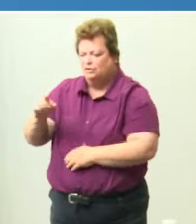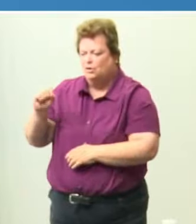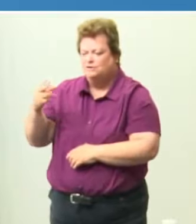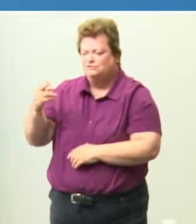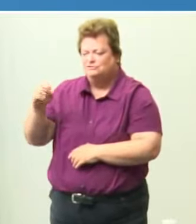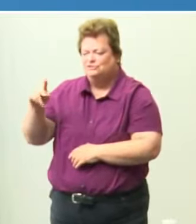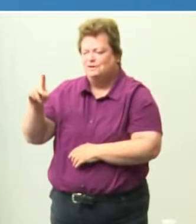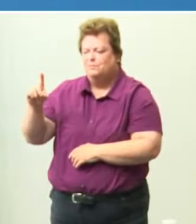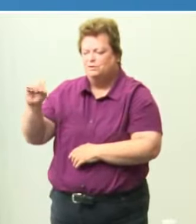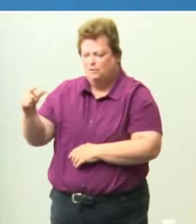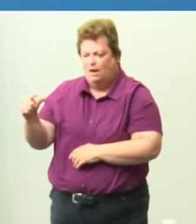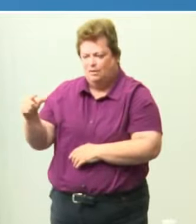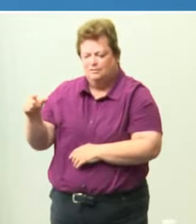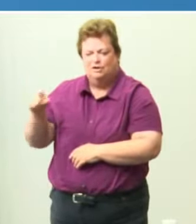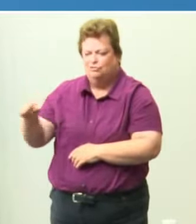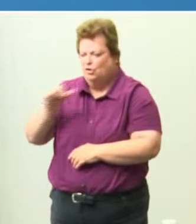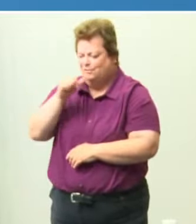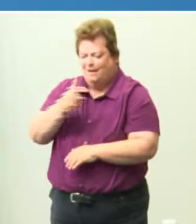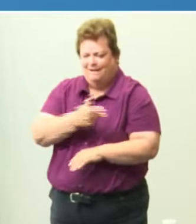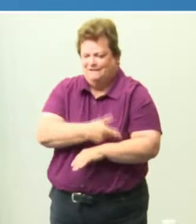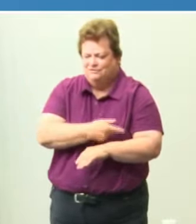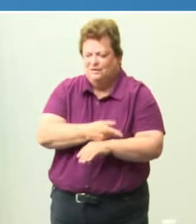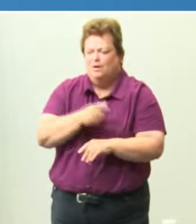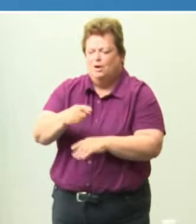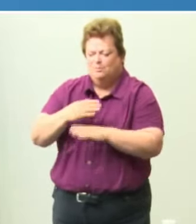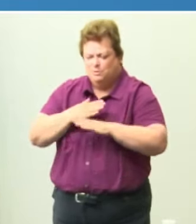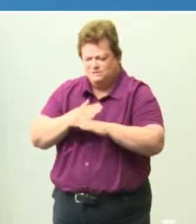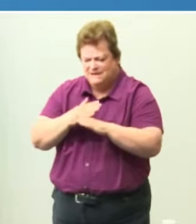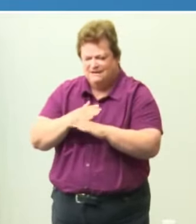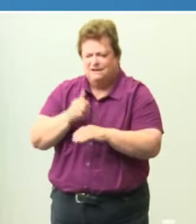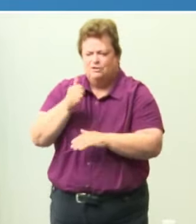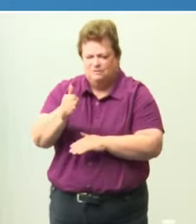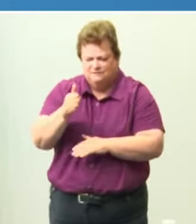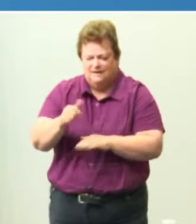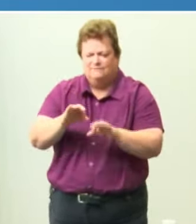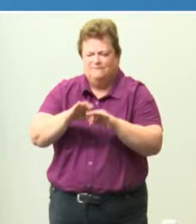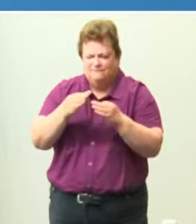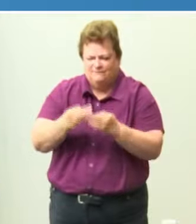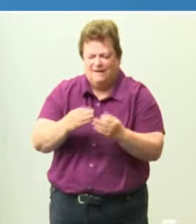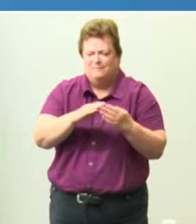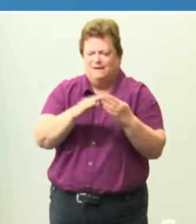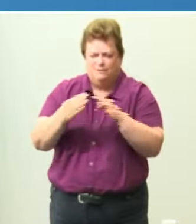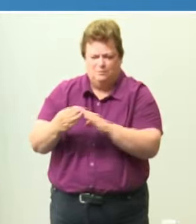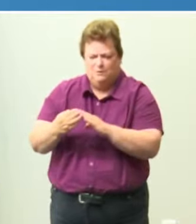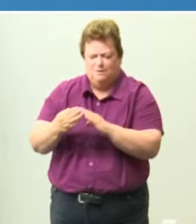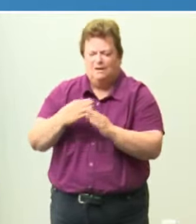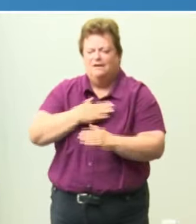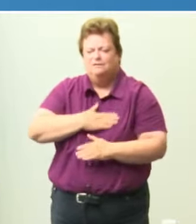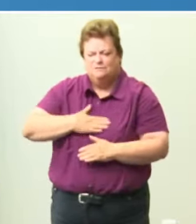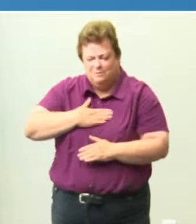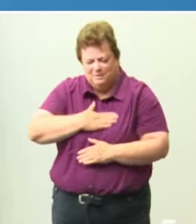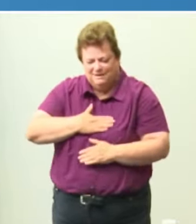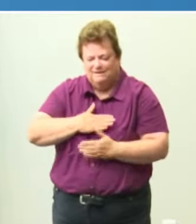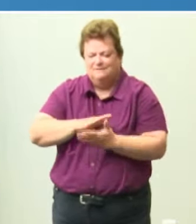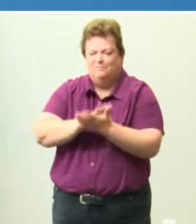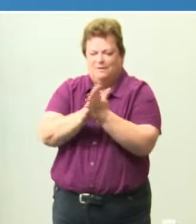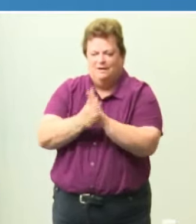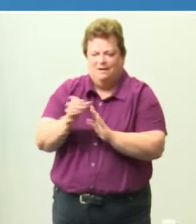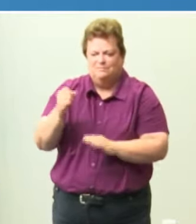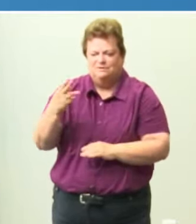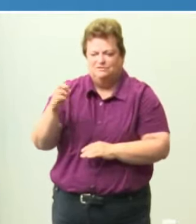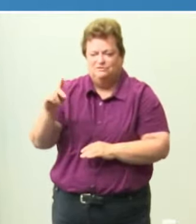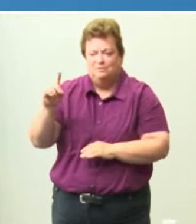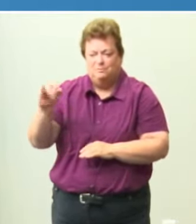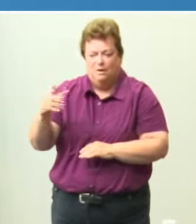not a sheep. You're protecting yourself, your family, and your community. So please be a sheepdog and not a